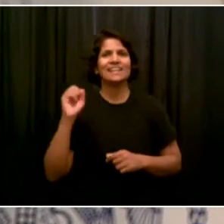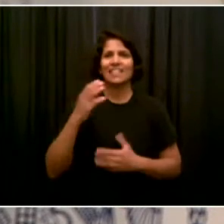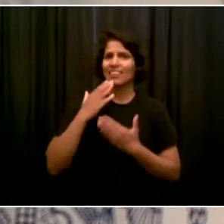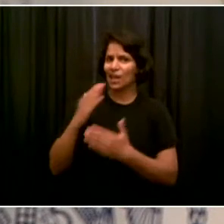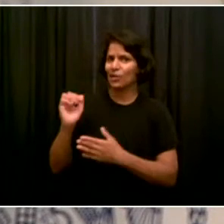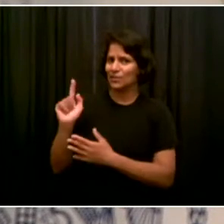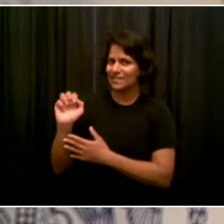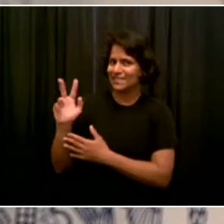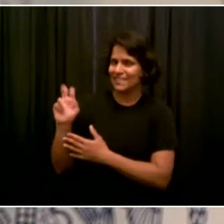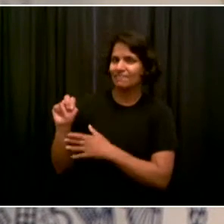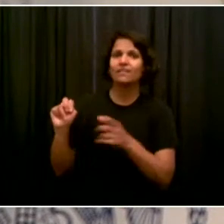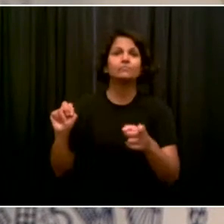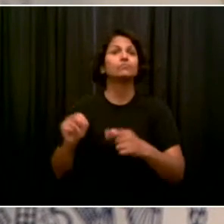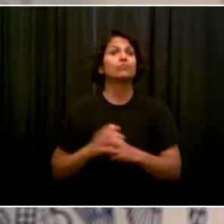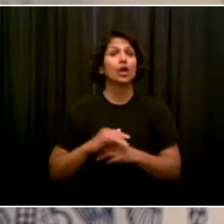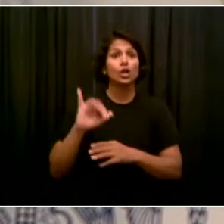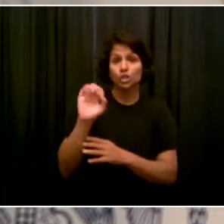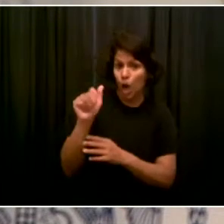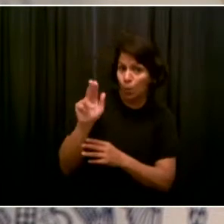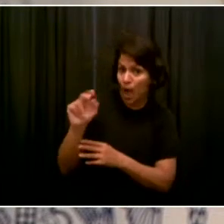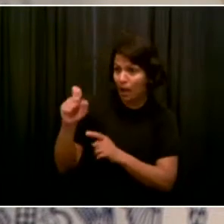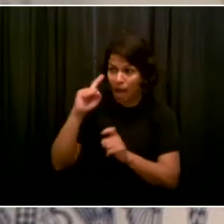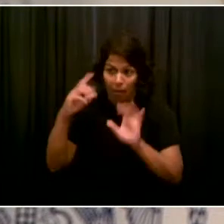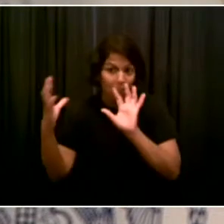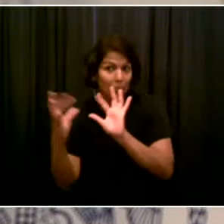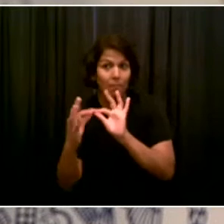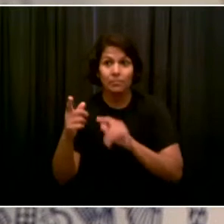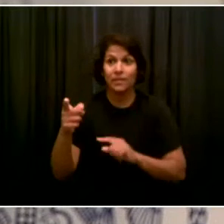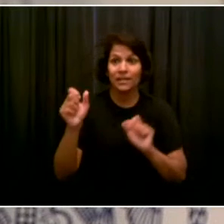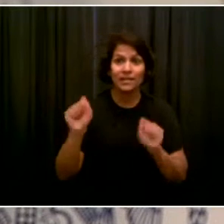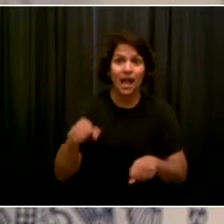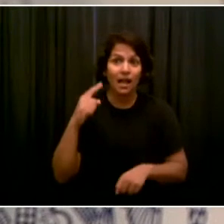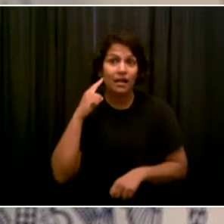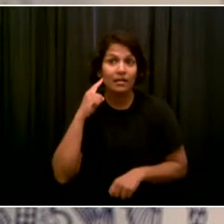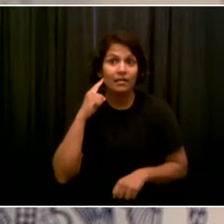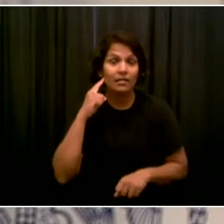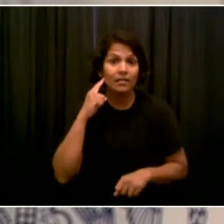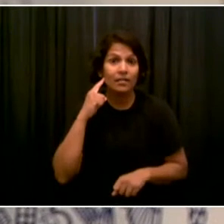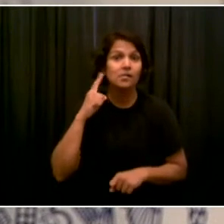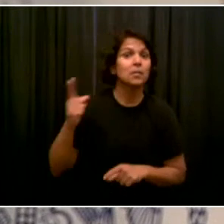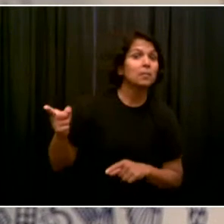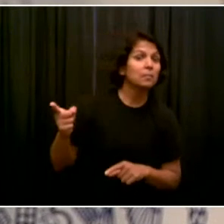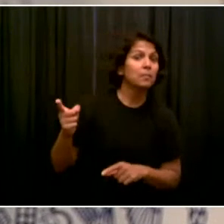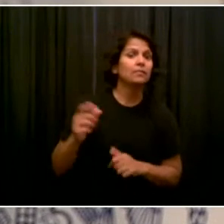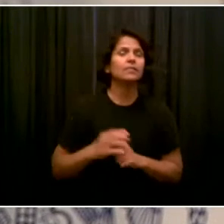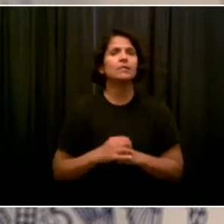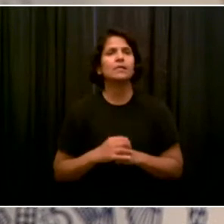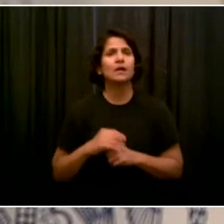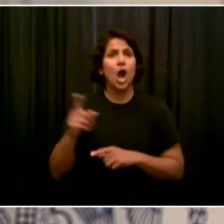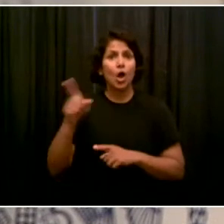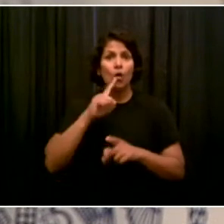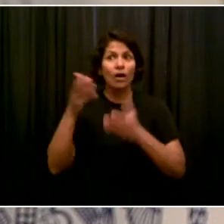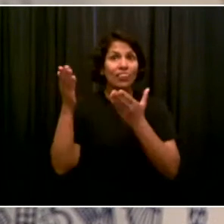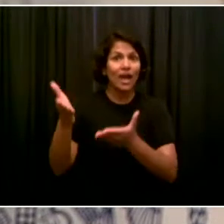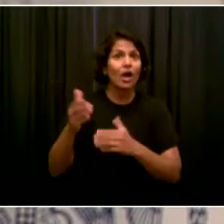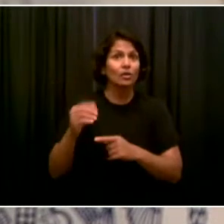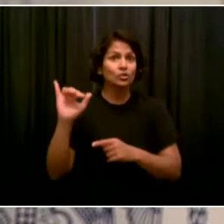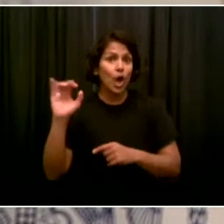member back or not. We're going to try the Assembly member Joanne Simon one more time. Let's see if we get this to work. Joanne, can you hear